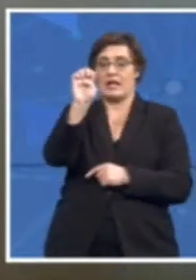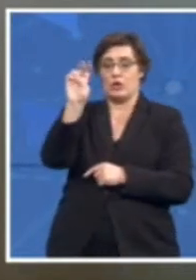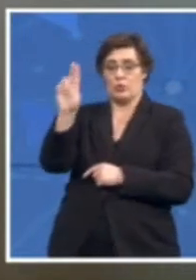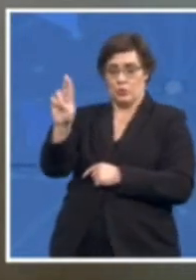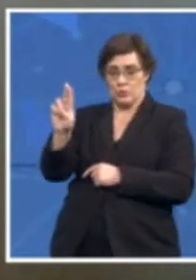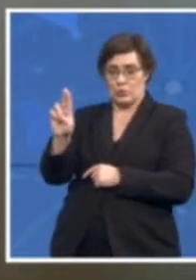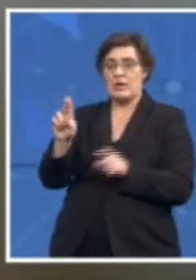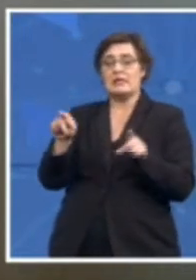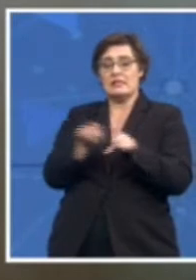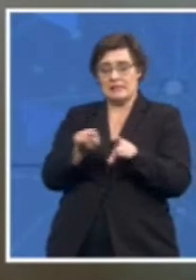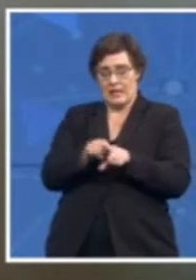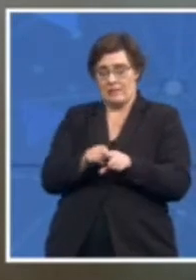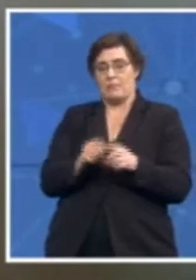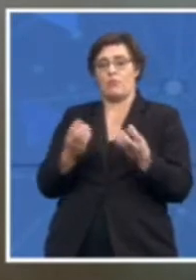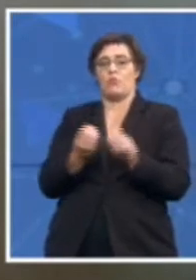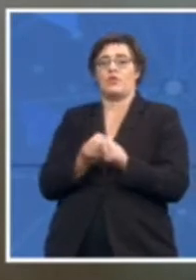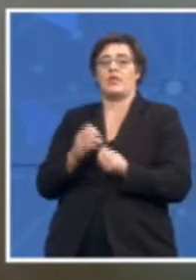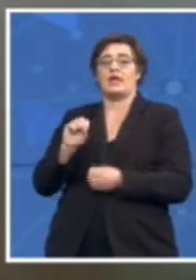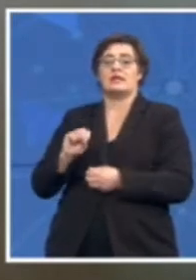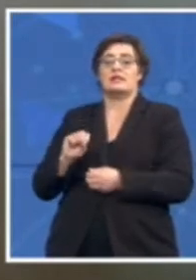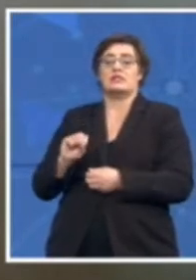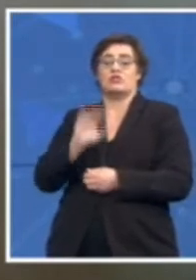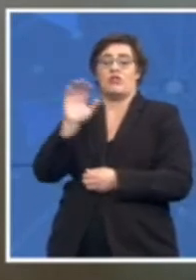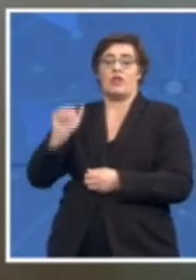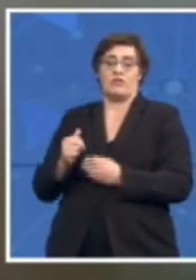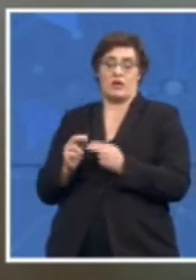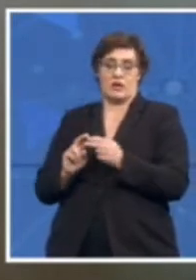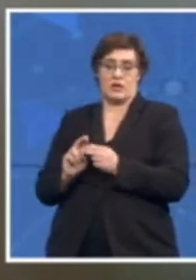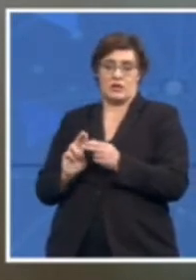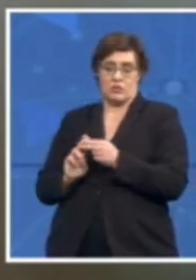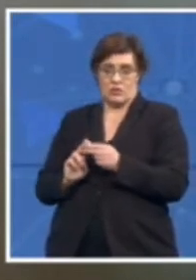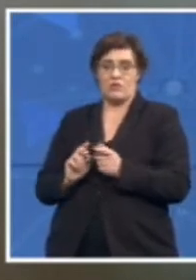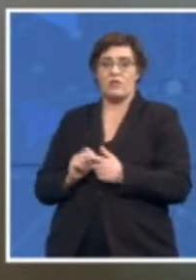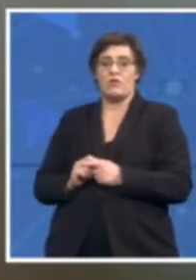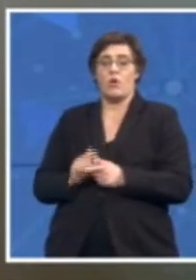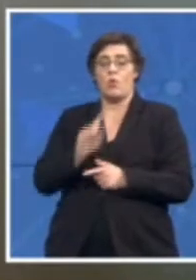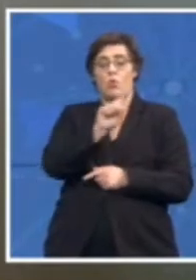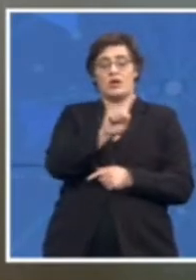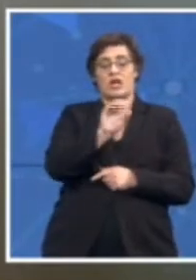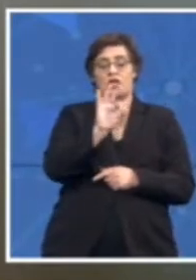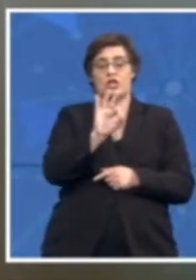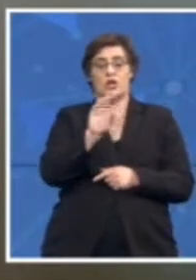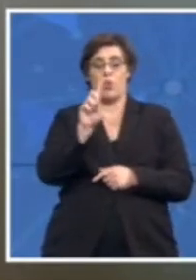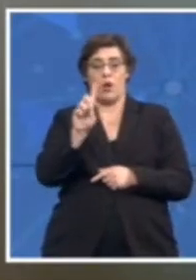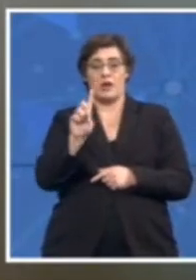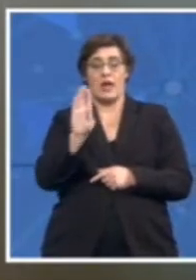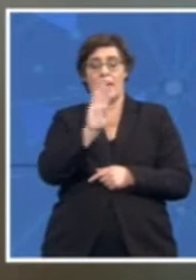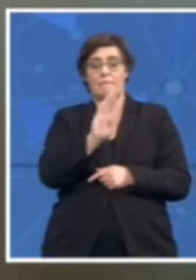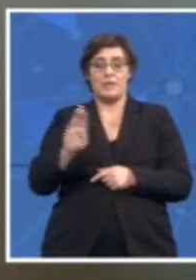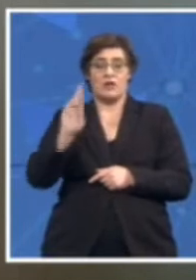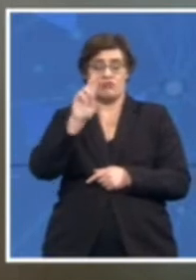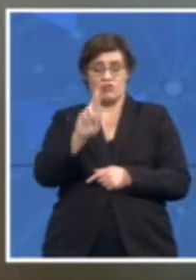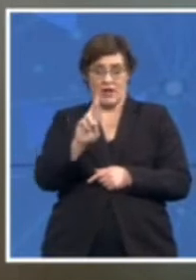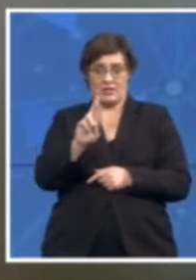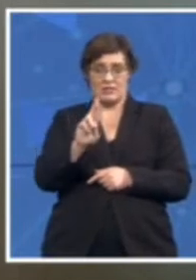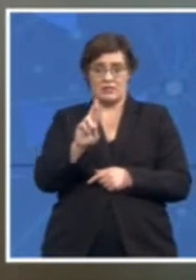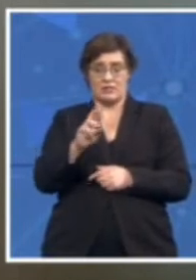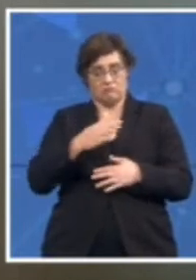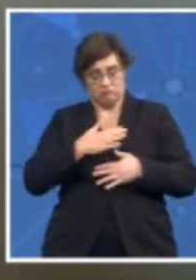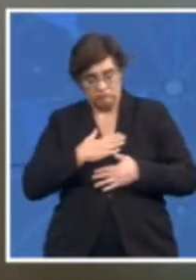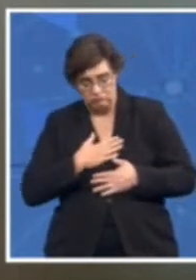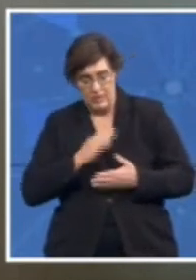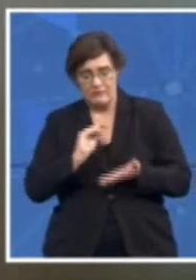make available 131 billion rand in concessional funding to South Africa for